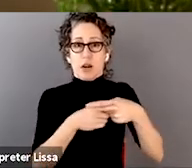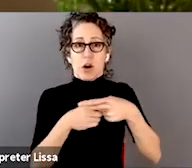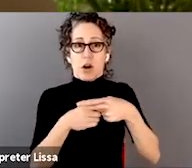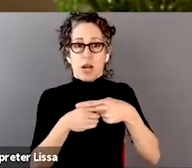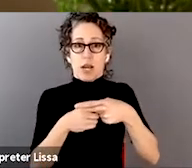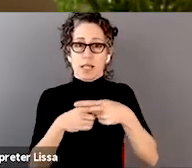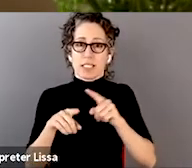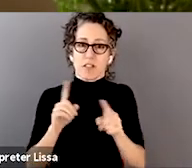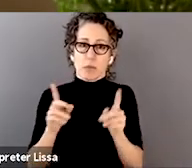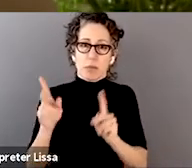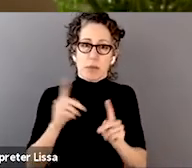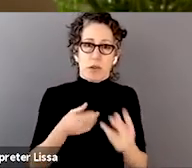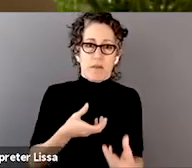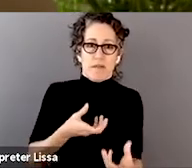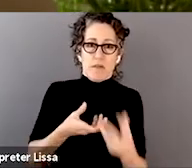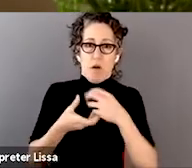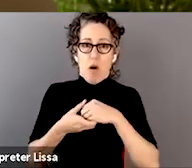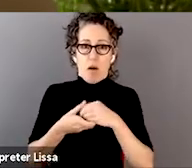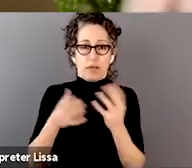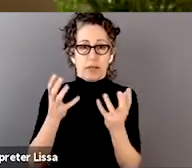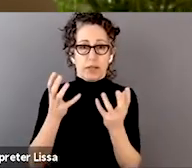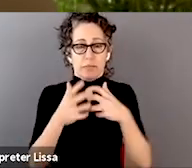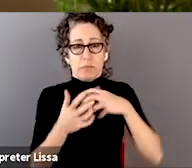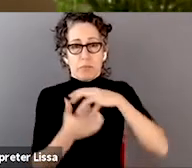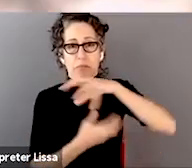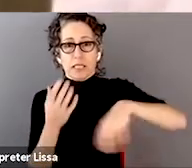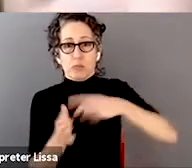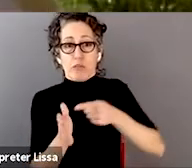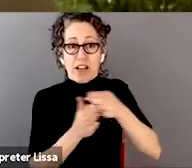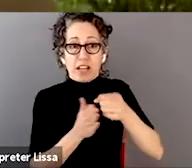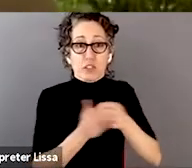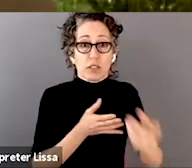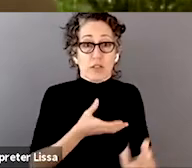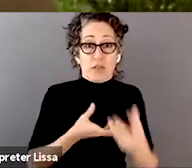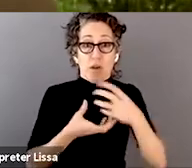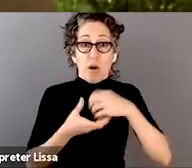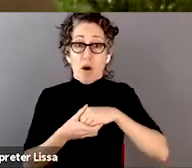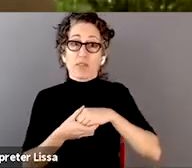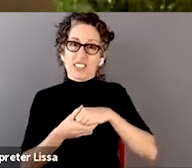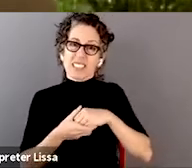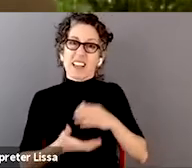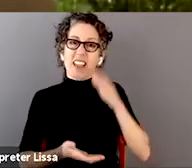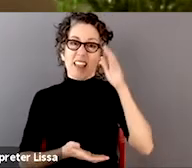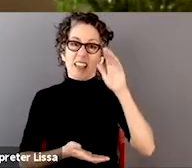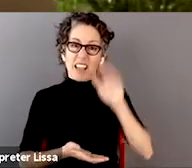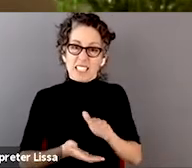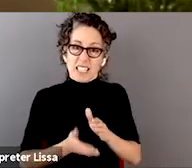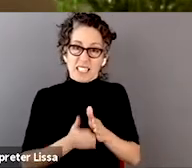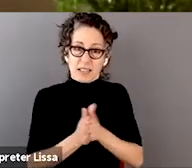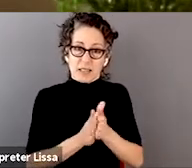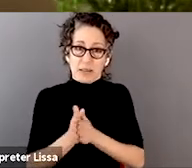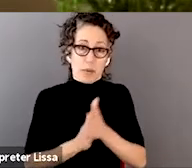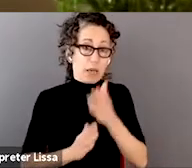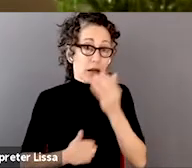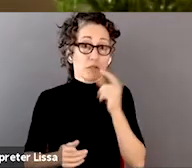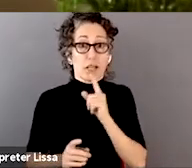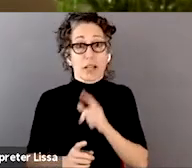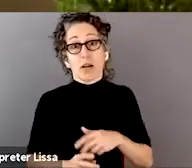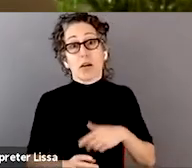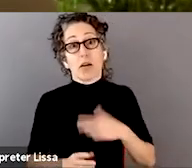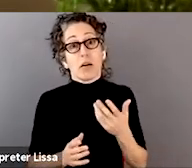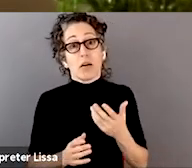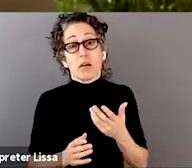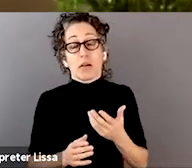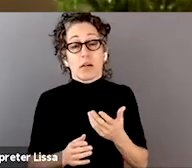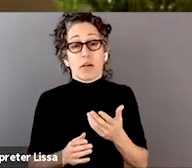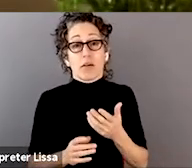right, and get incentives for it. Because you always, no matter what you do, ultimately you have to market it in such a way that it